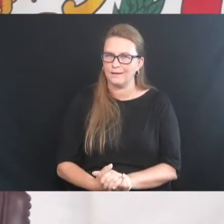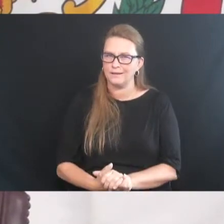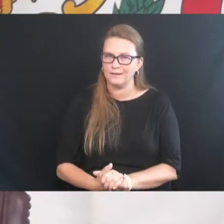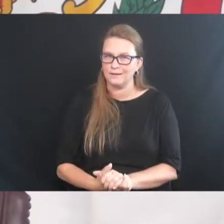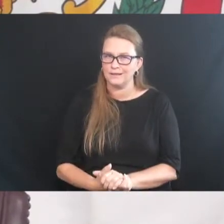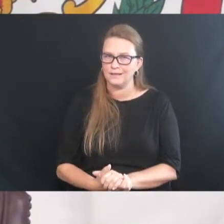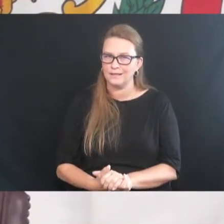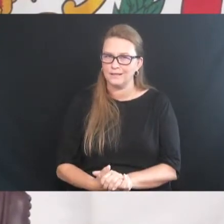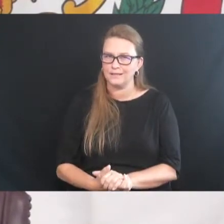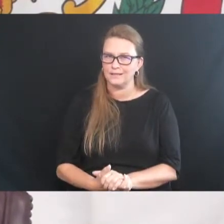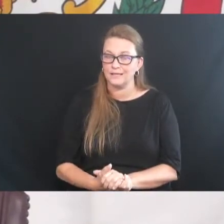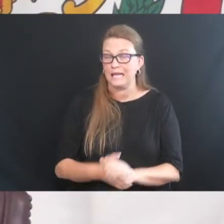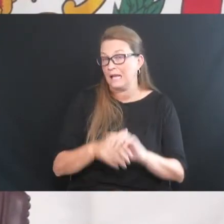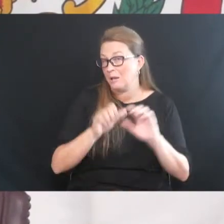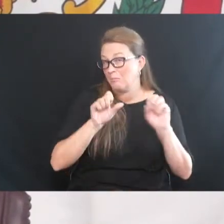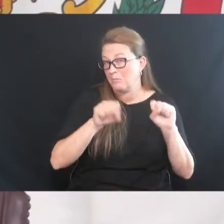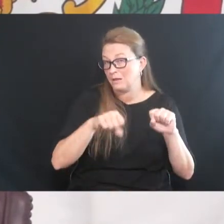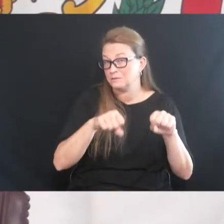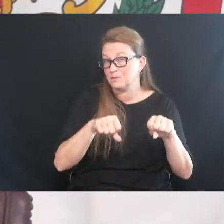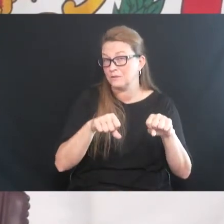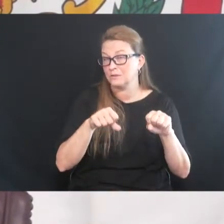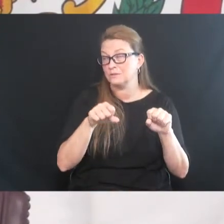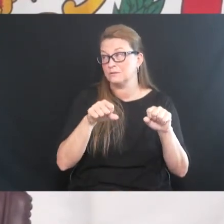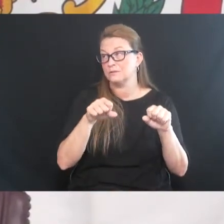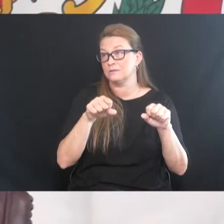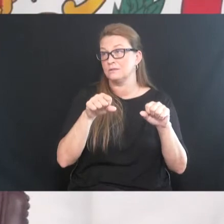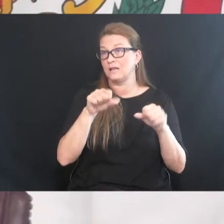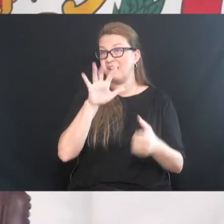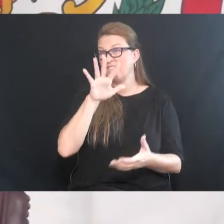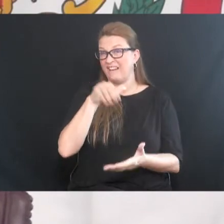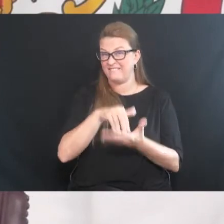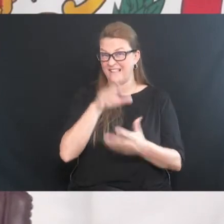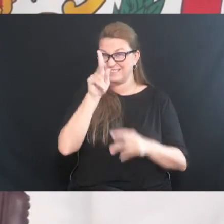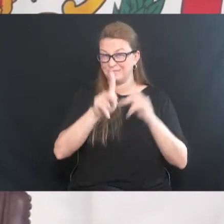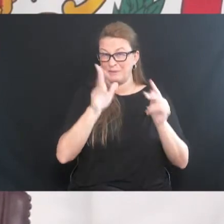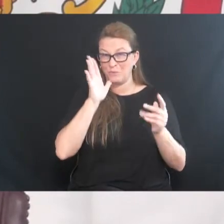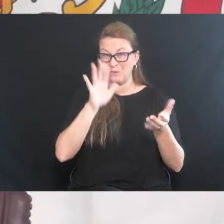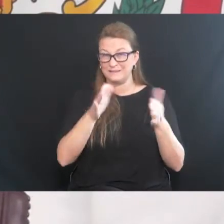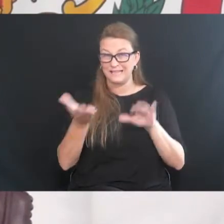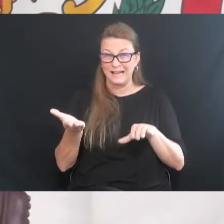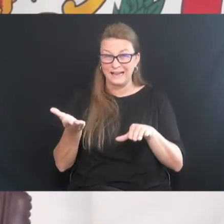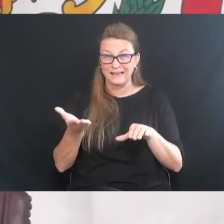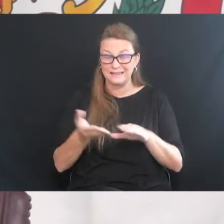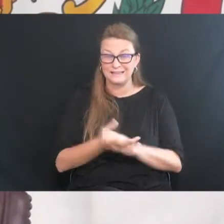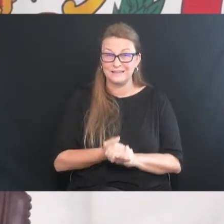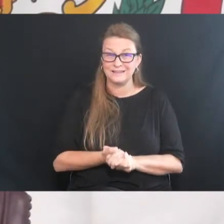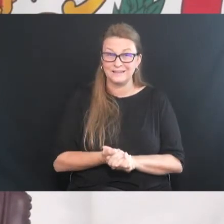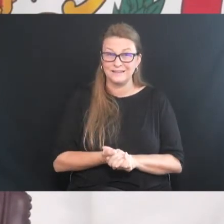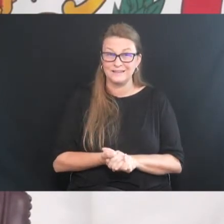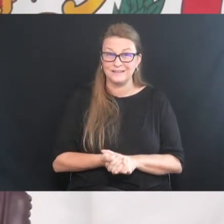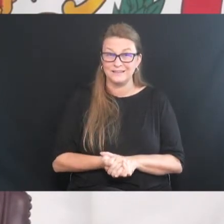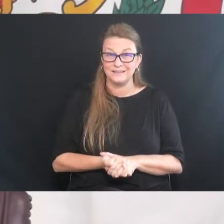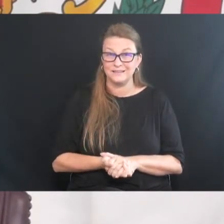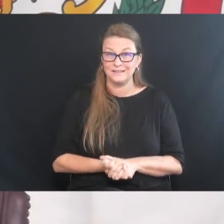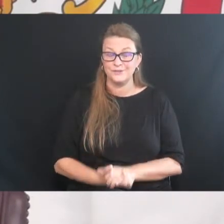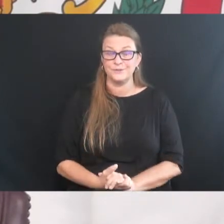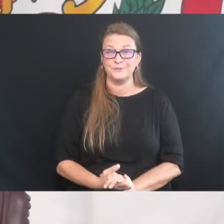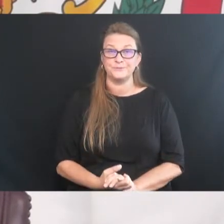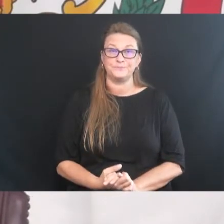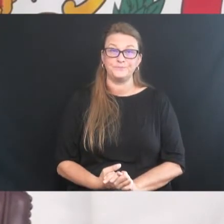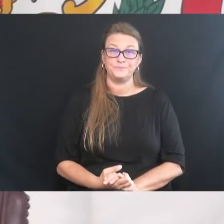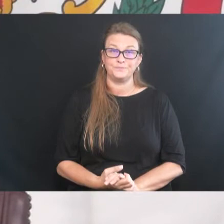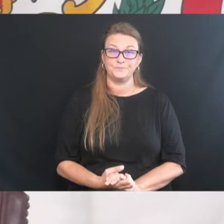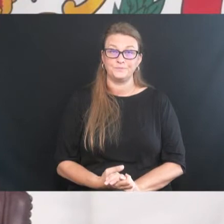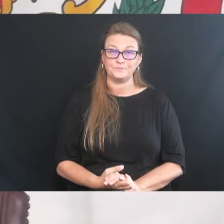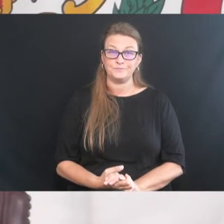Could it be very possible that we could lose 5,000 people in the state of West Virginia? And if I'd have told